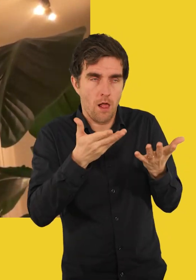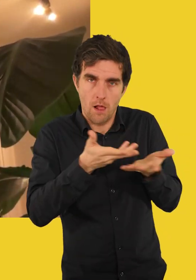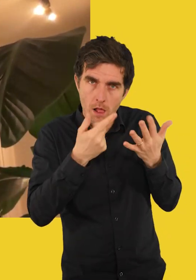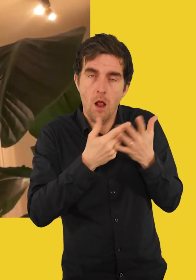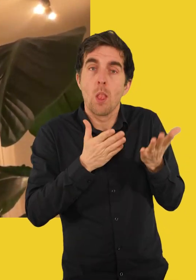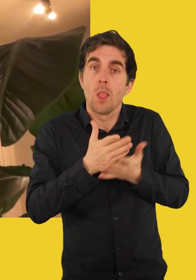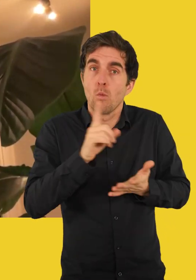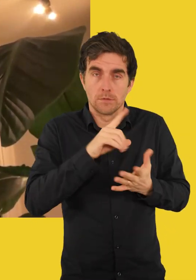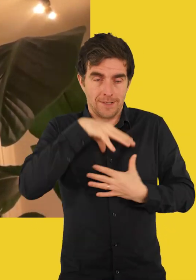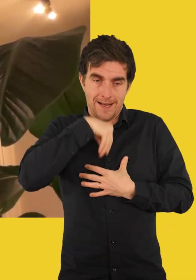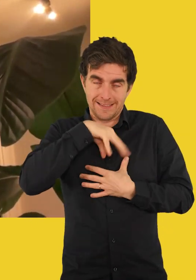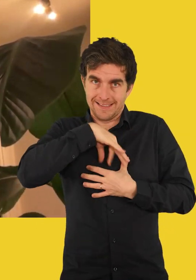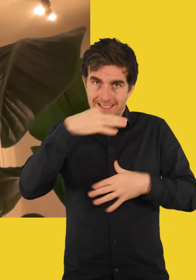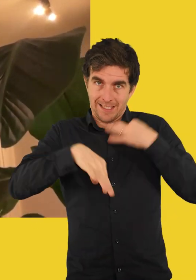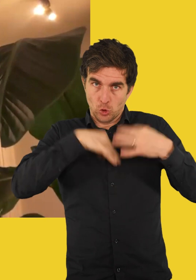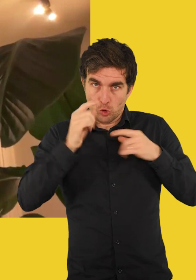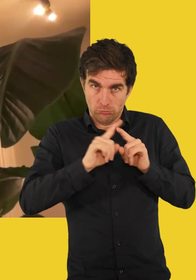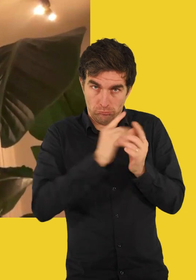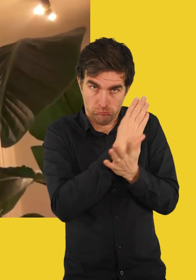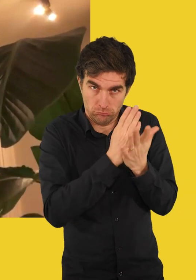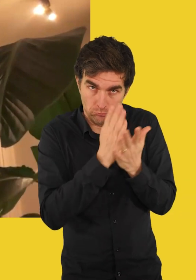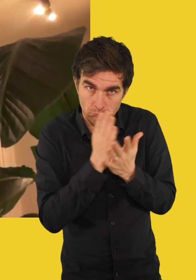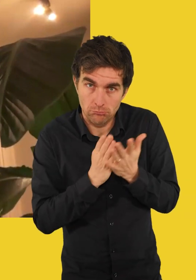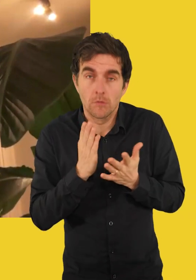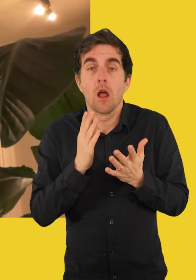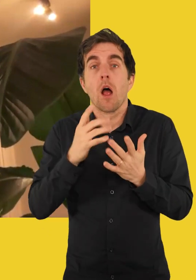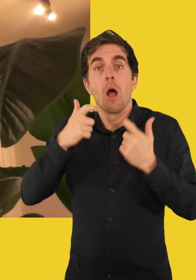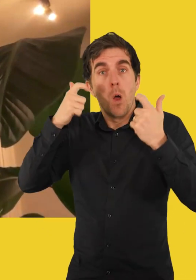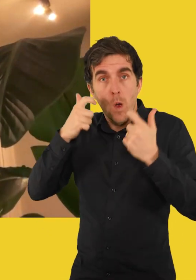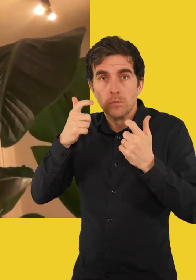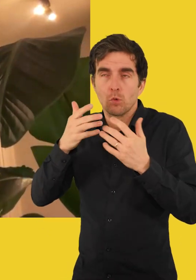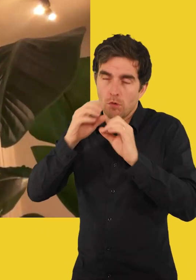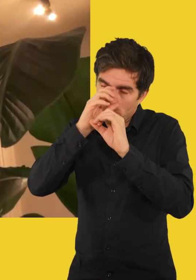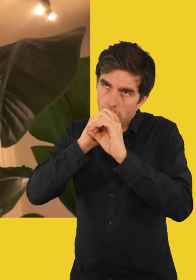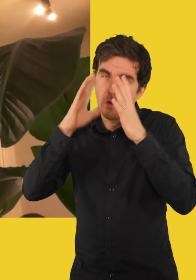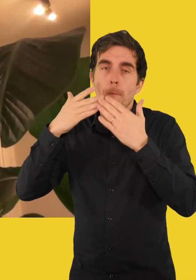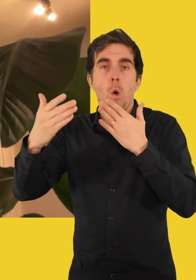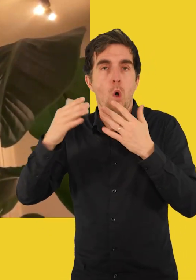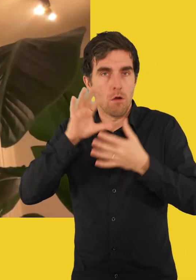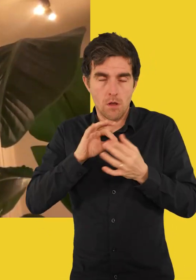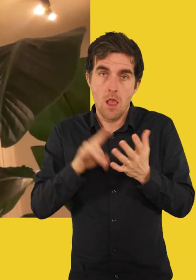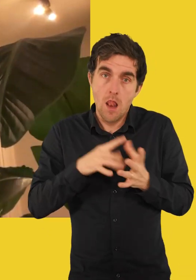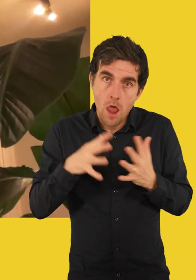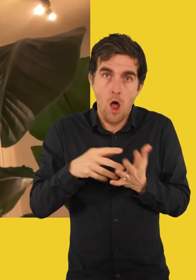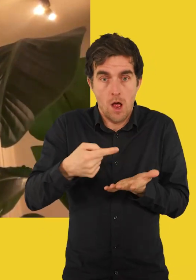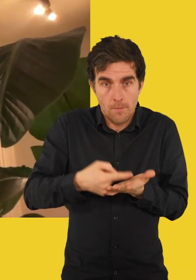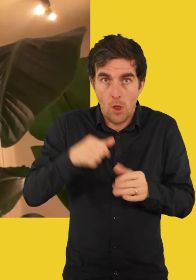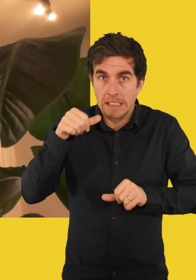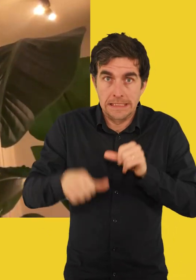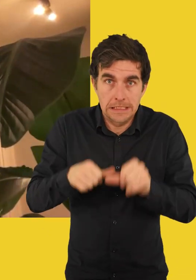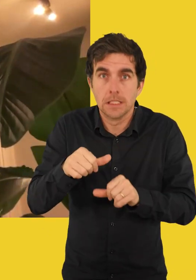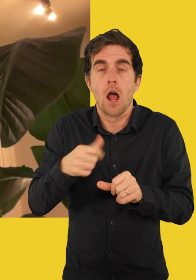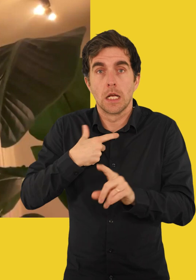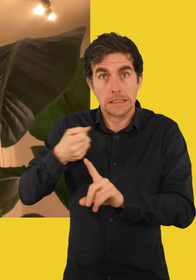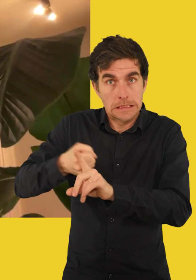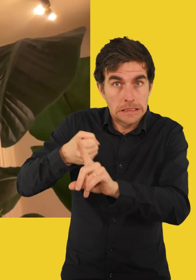lens. And with strategic litigation, I mean using the courts to create bigger change in law, policy, or practice by pursuing